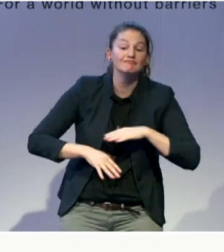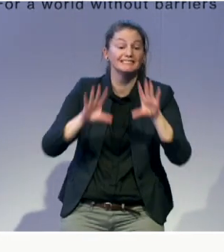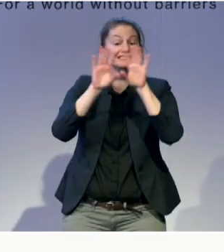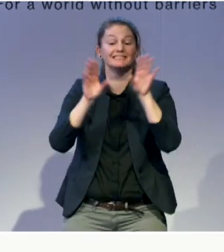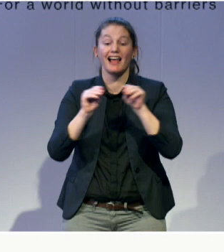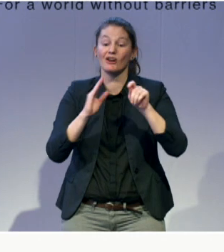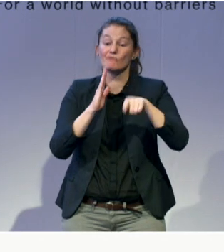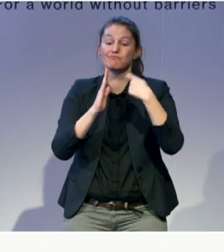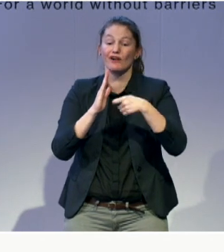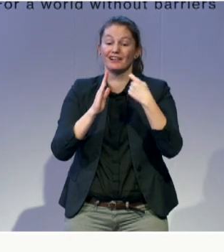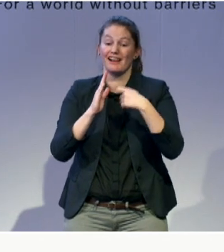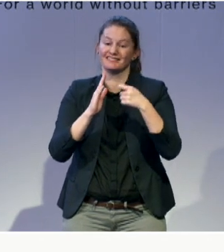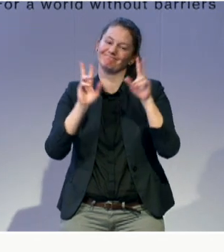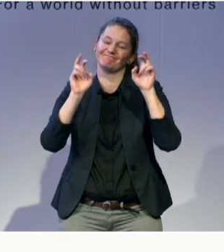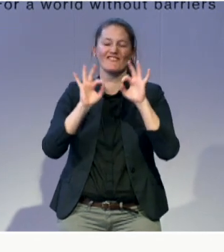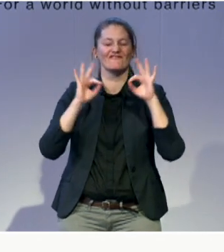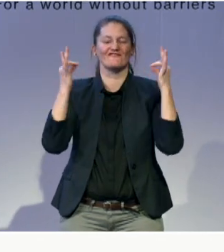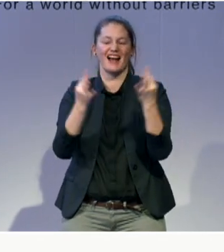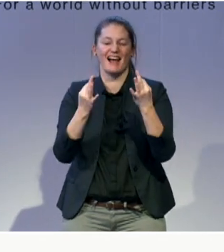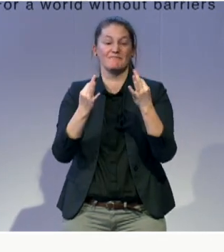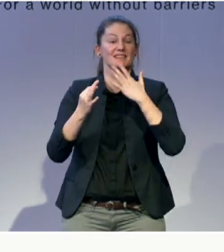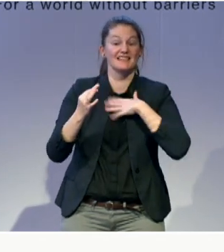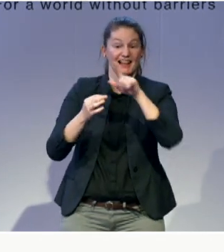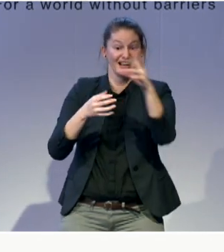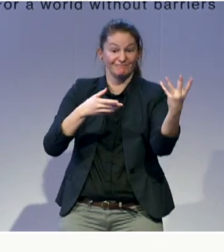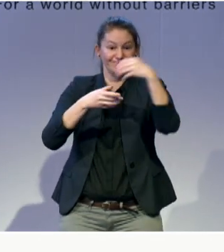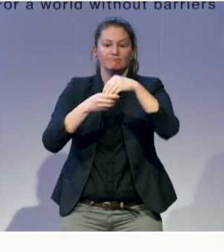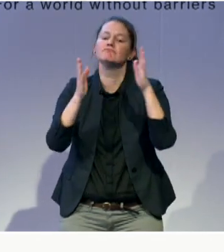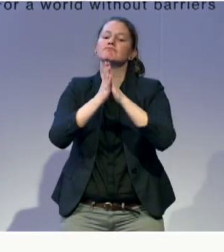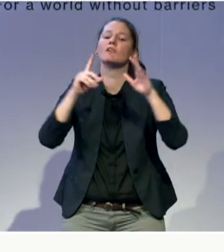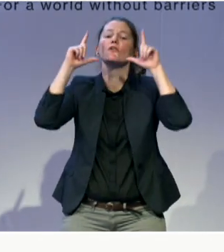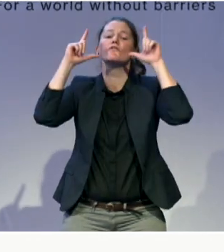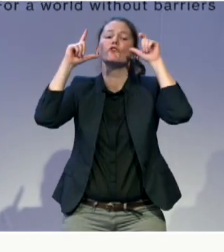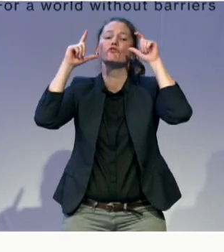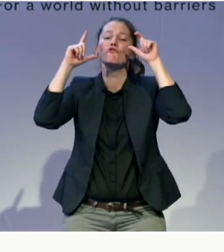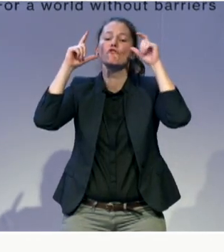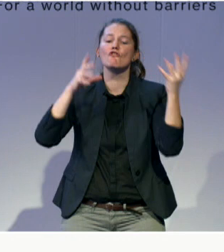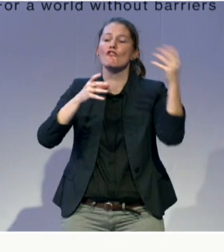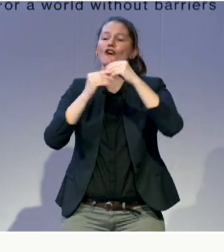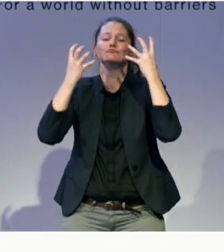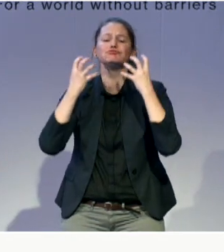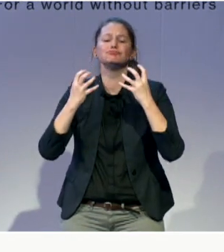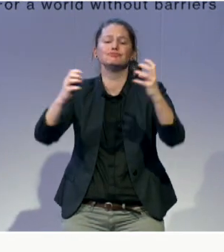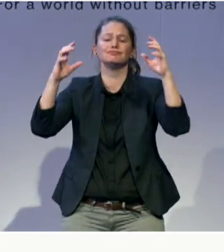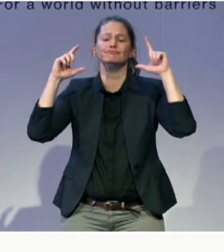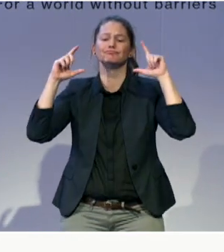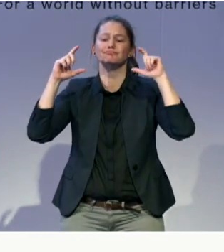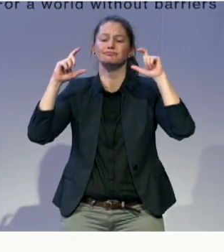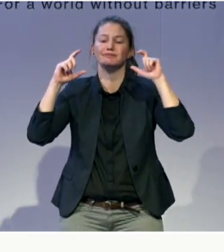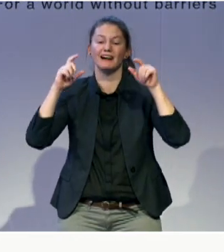the top of the room. For those of you who do not want to go to the family photograph, please go out and jump the queue. By the way,